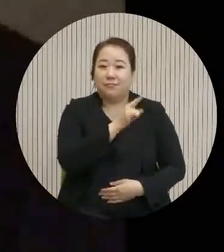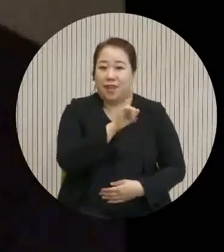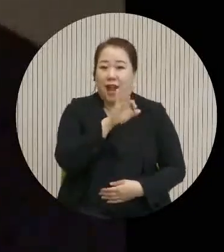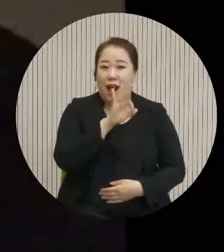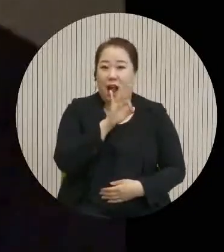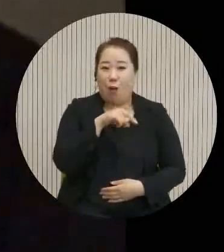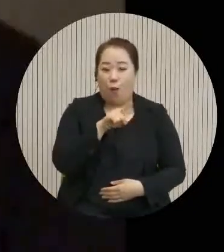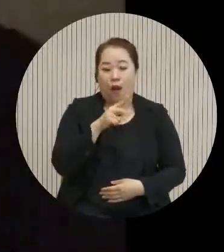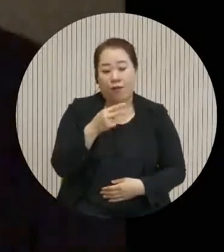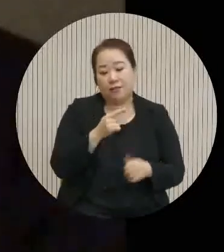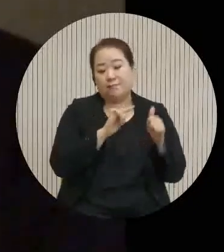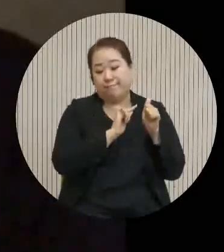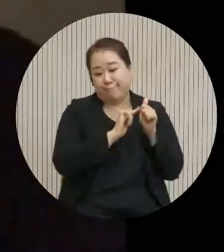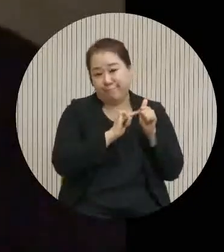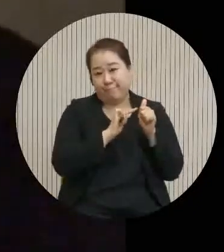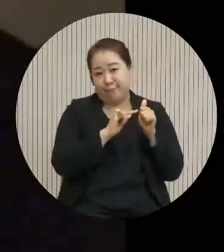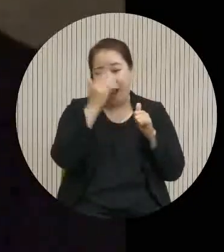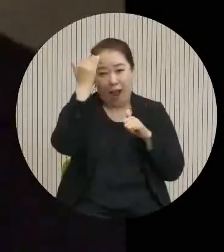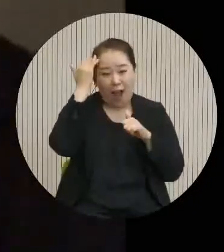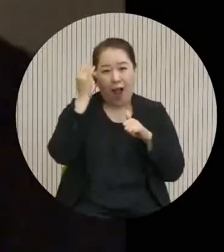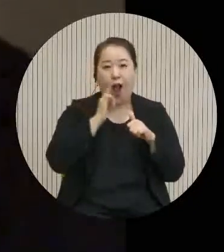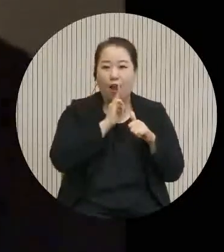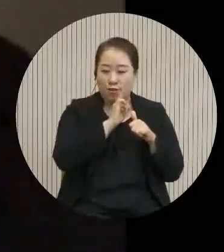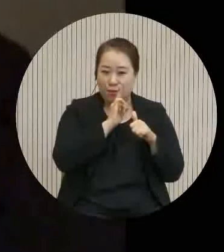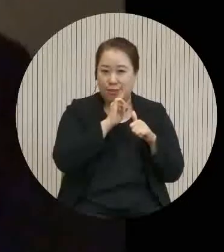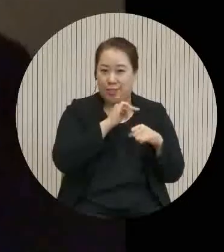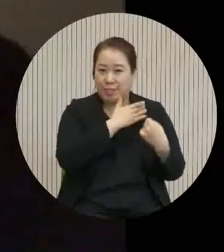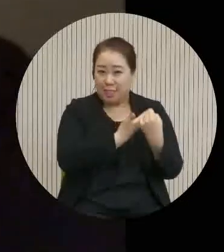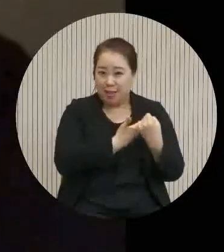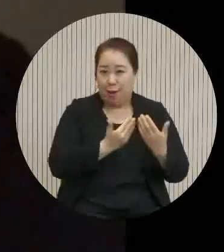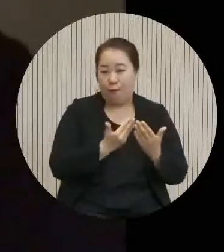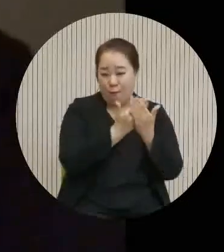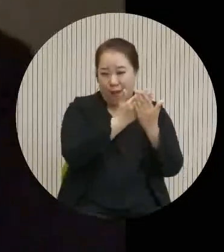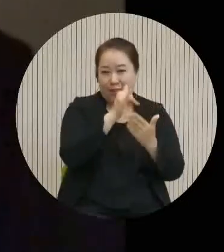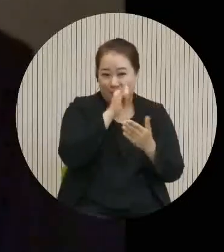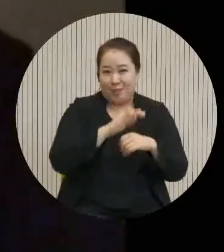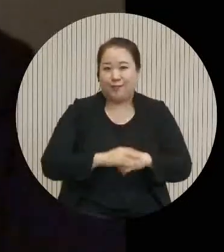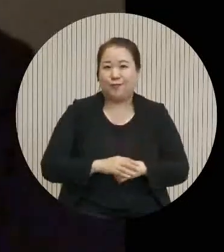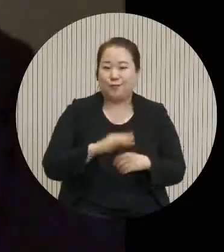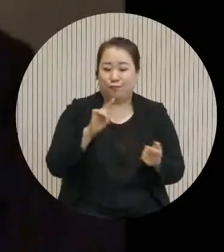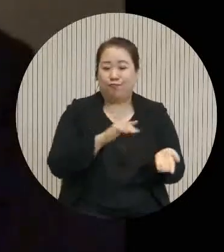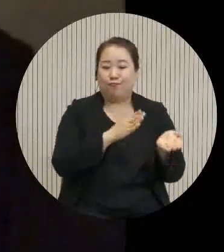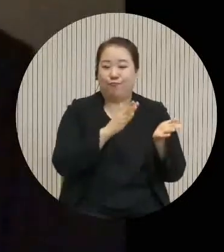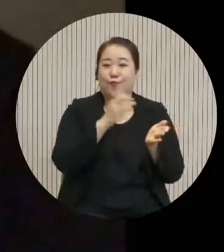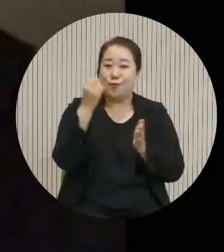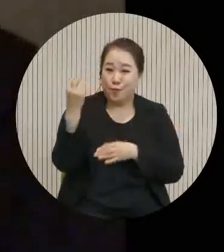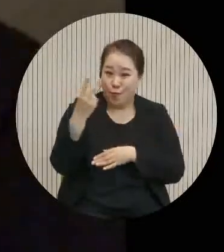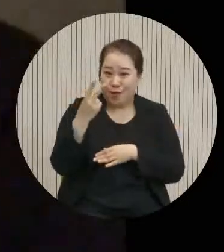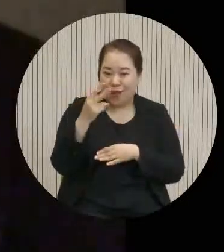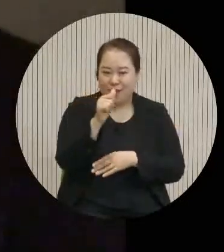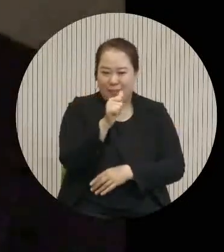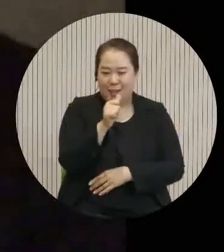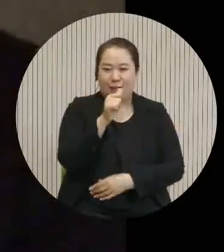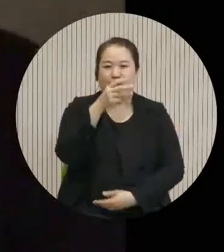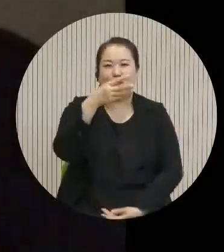Tony, young man, well now mature man. To me, Korean language classes didn't help very much. That's a